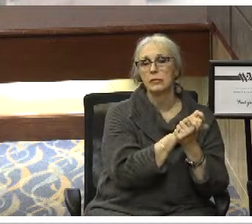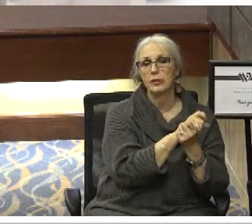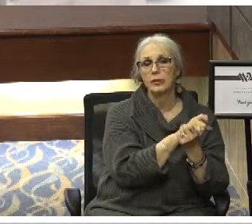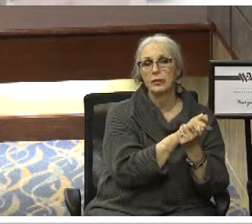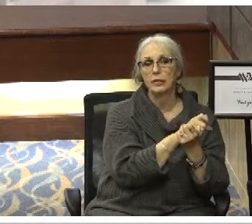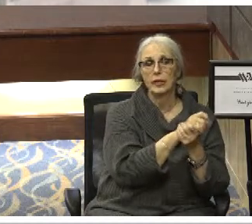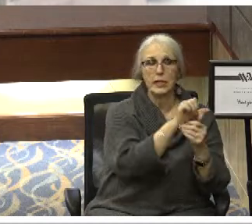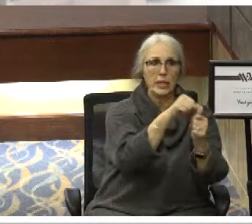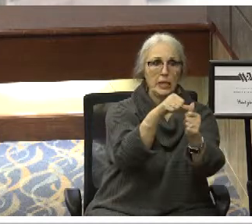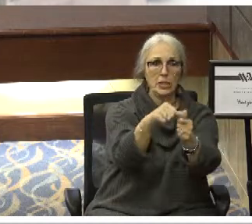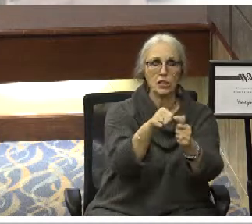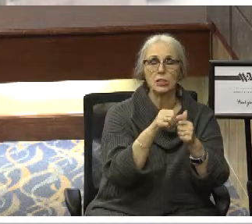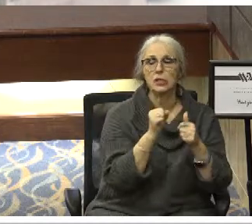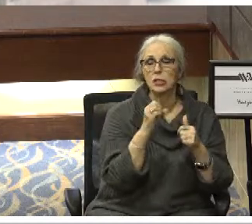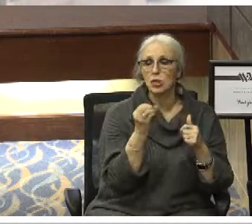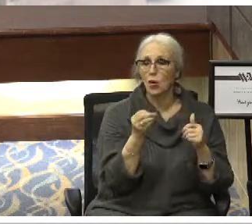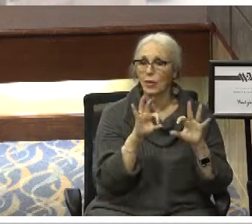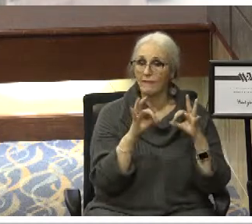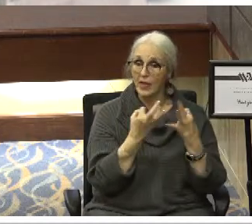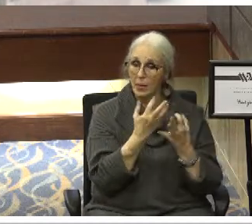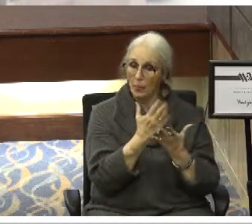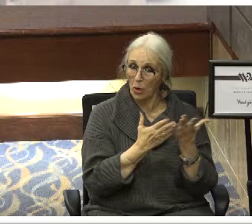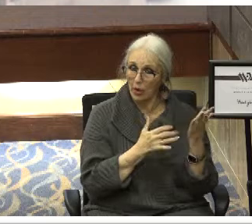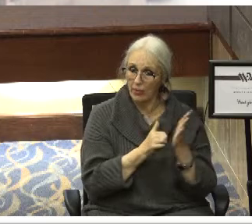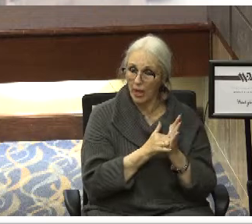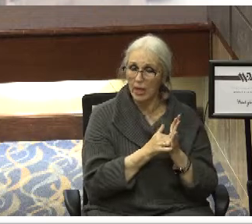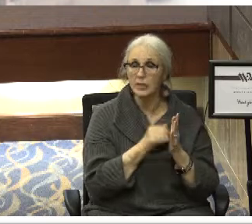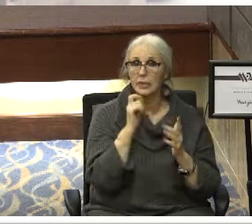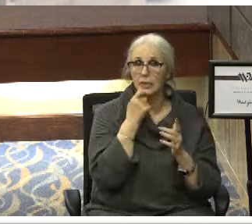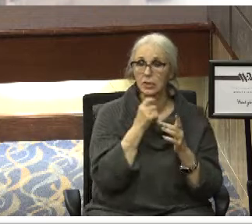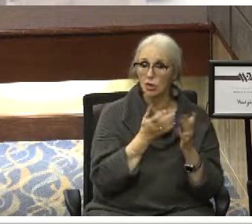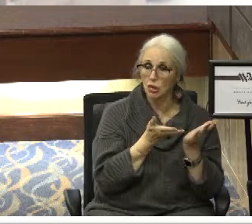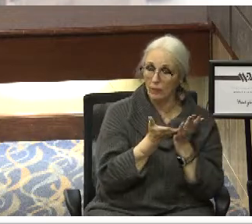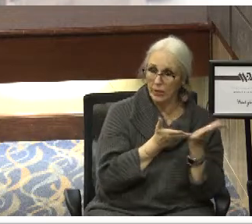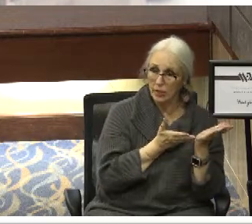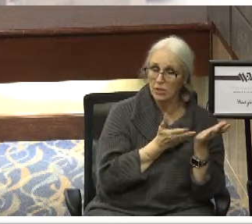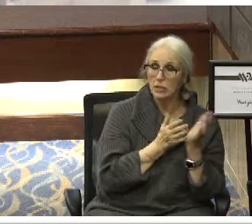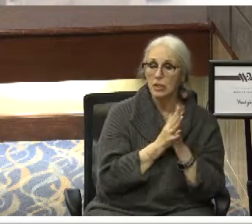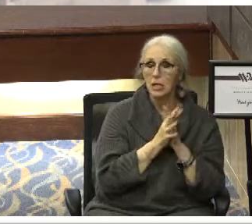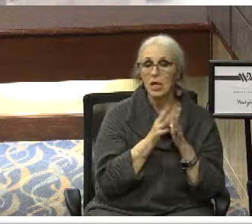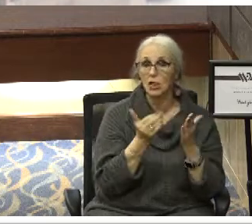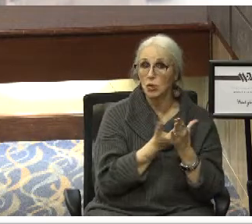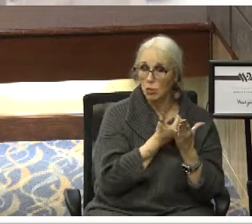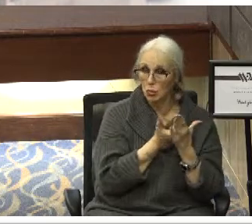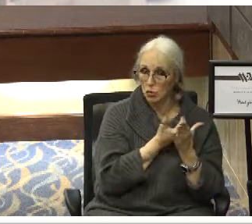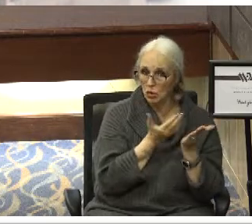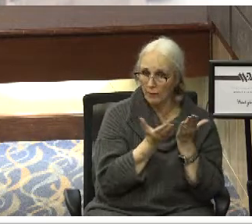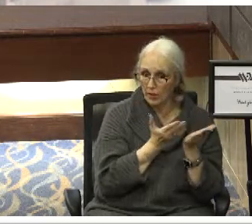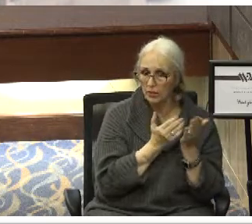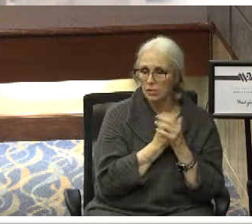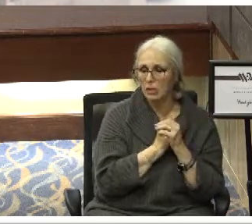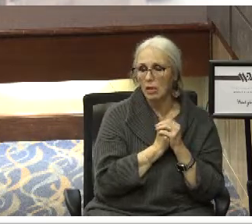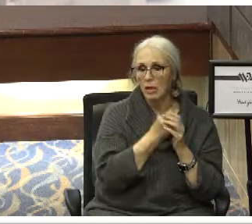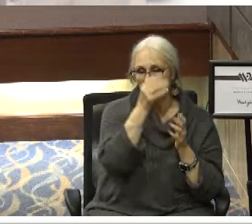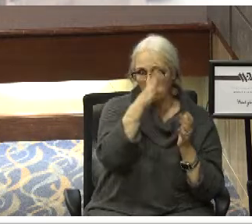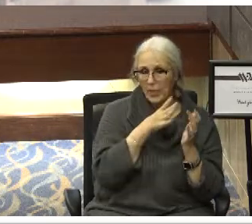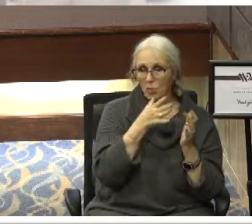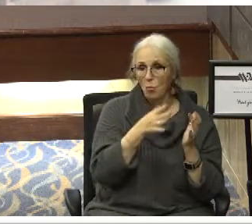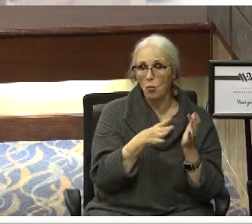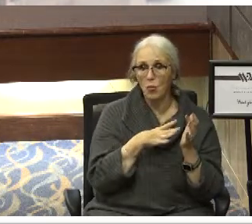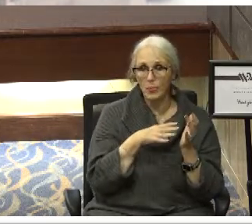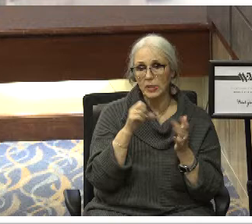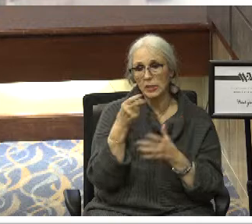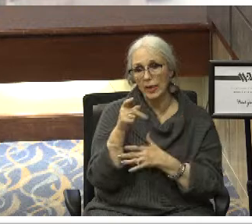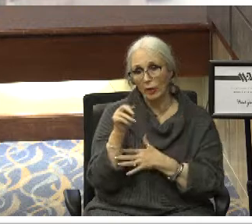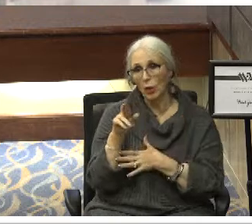A lot of that, the family portion of that is a new service they'll be providing, and then the current men's and women's shelter are the